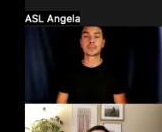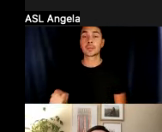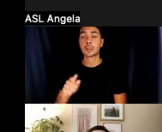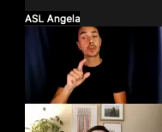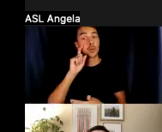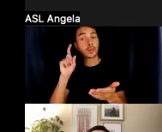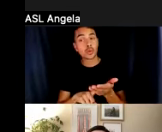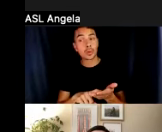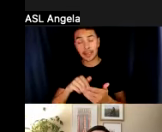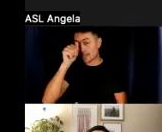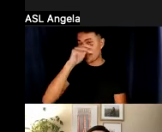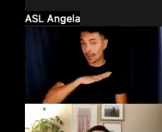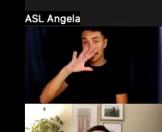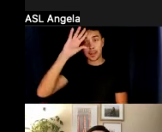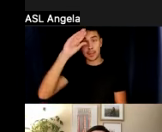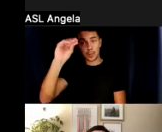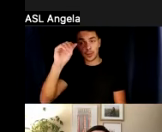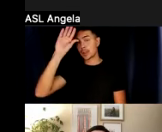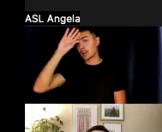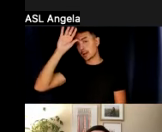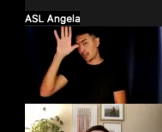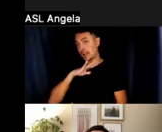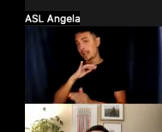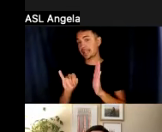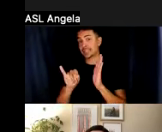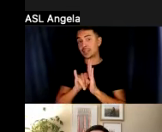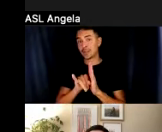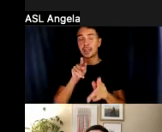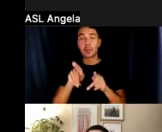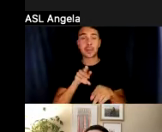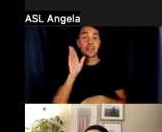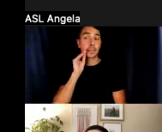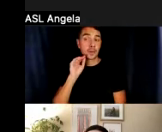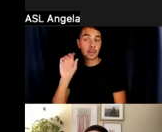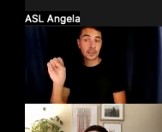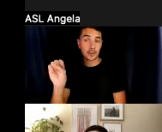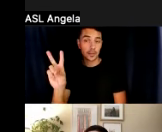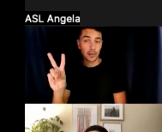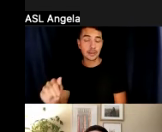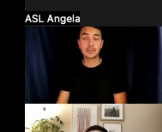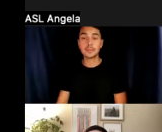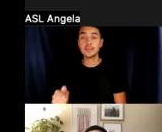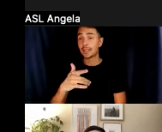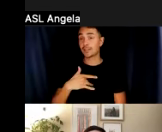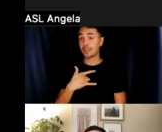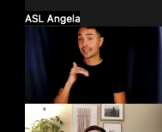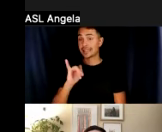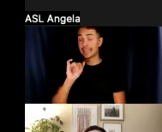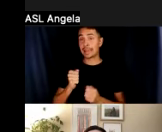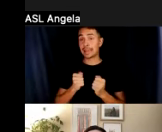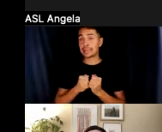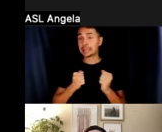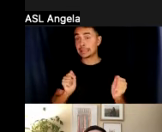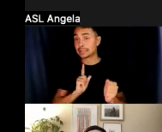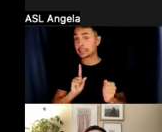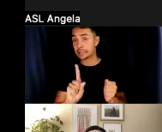noticing men, boys, or male identified folks experience sexual violence? Are they feeling like they can come forward and talk